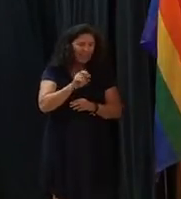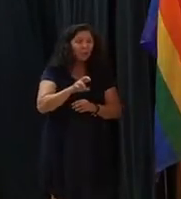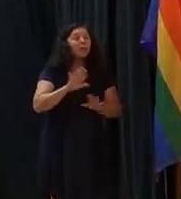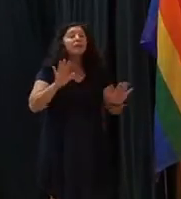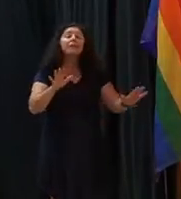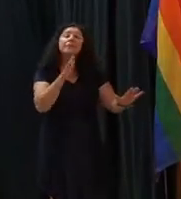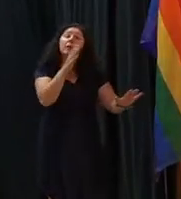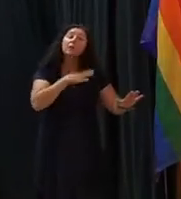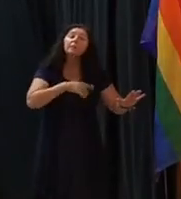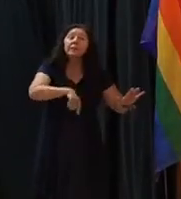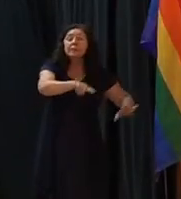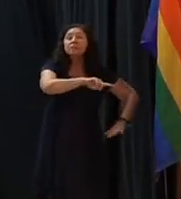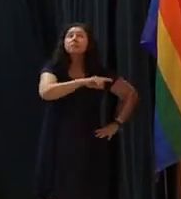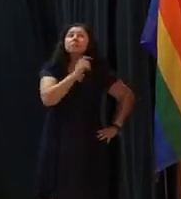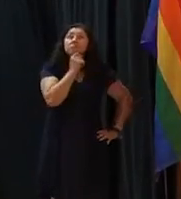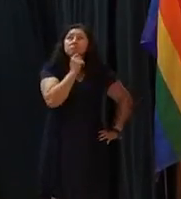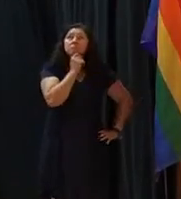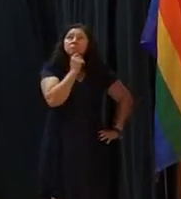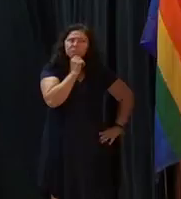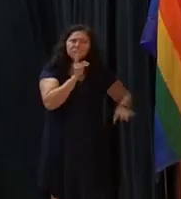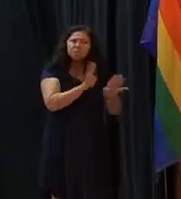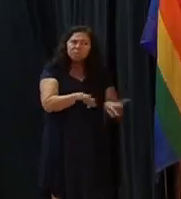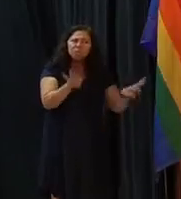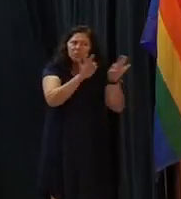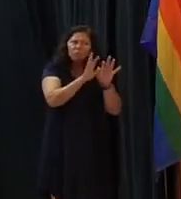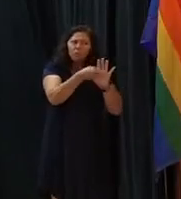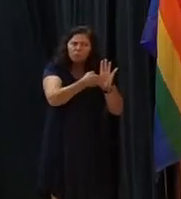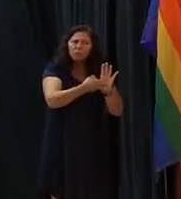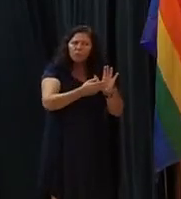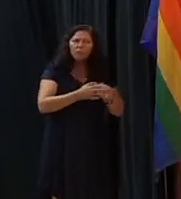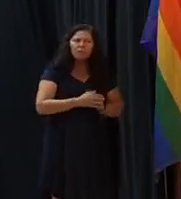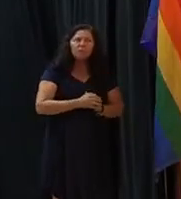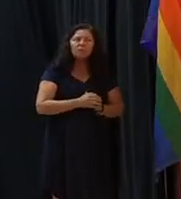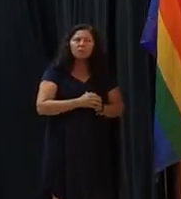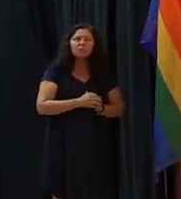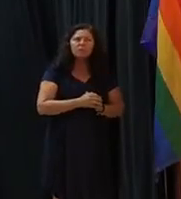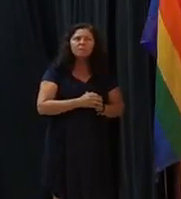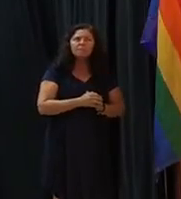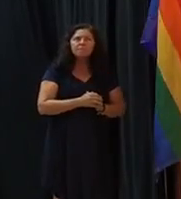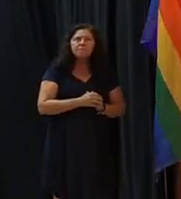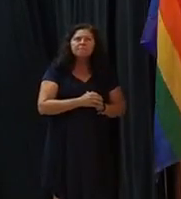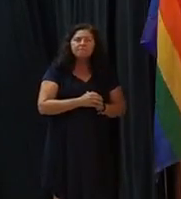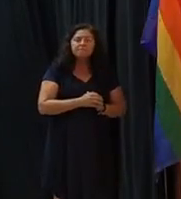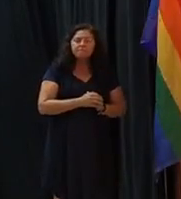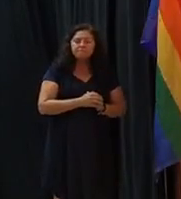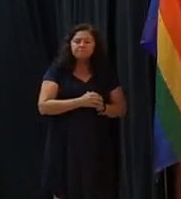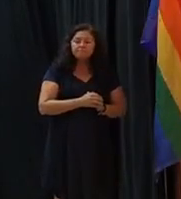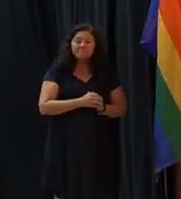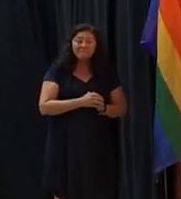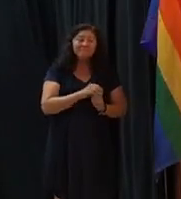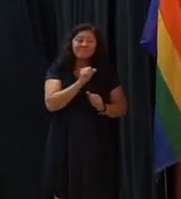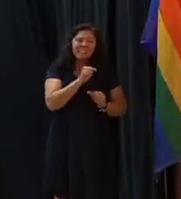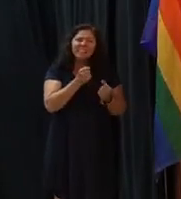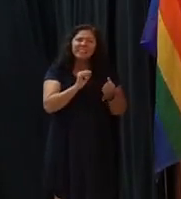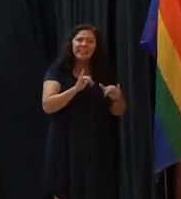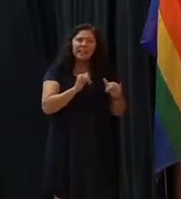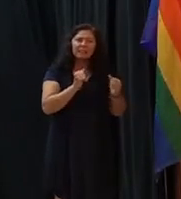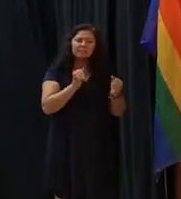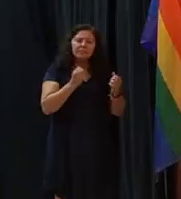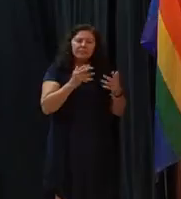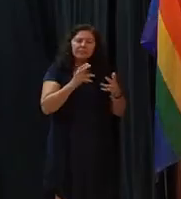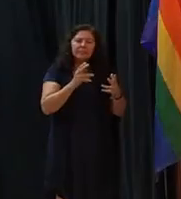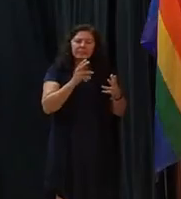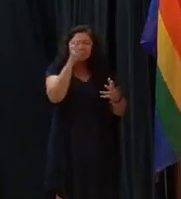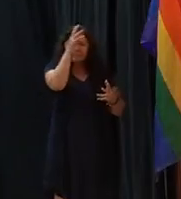women play a very important role. But yes, there is a lot of chauvinism in